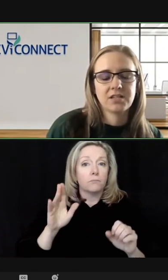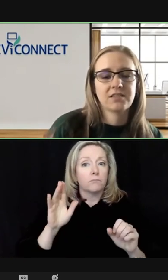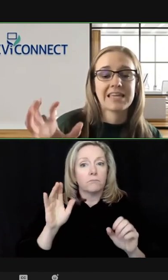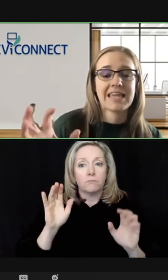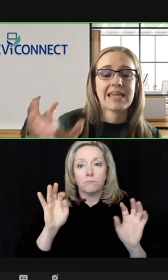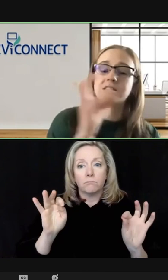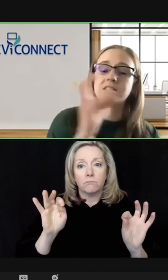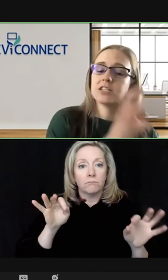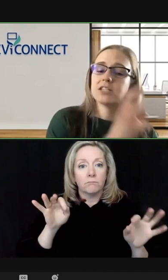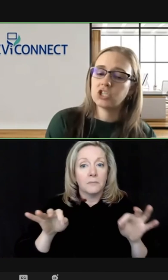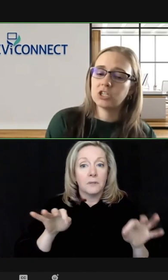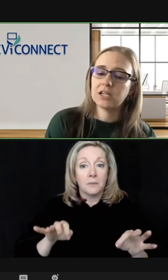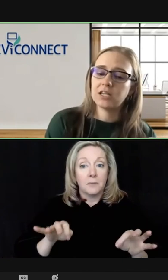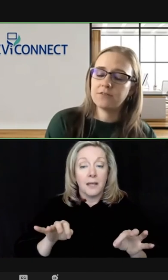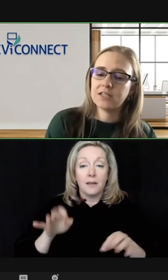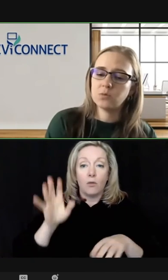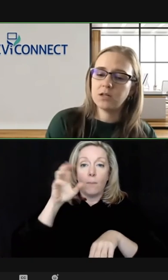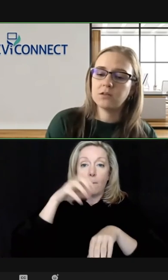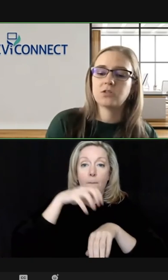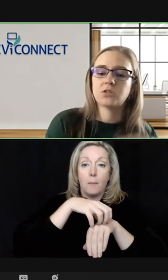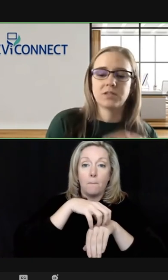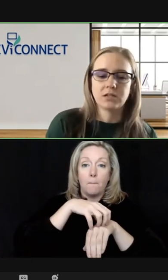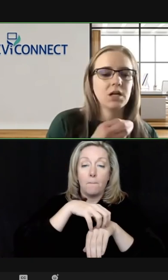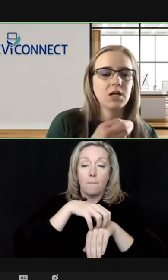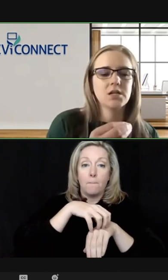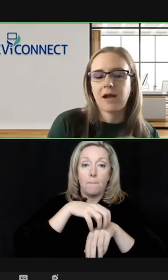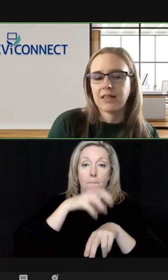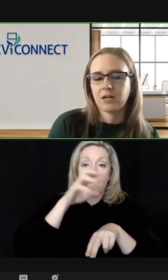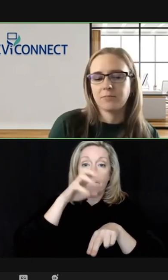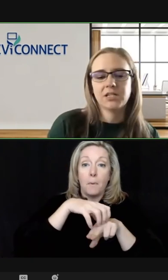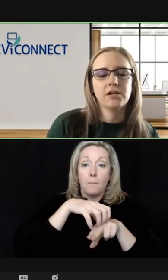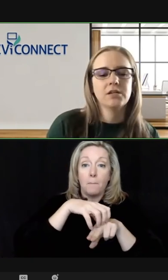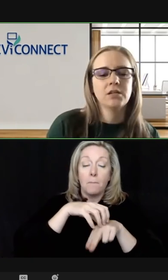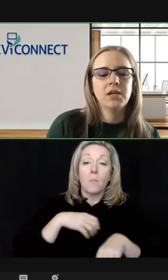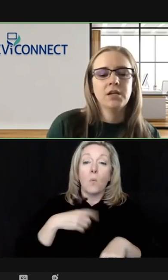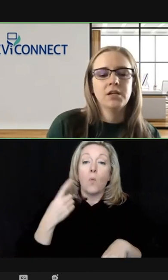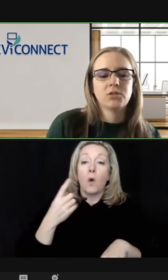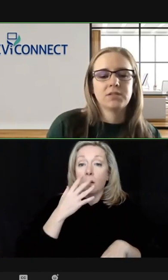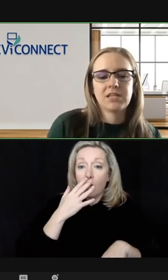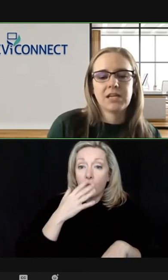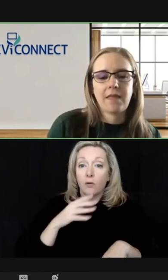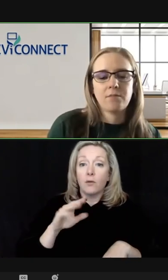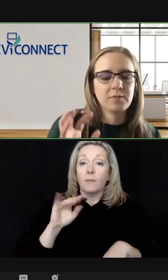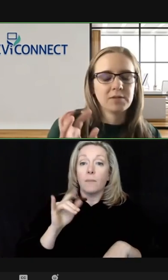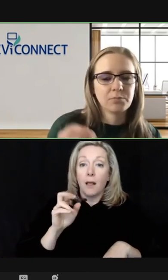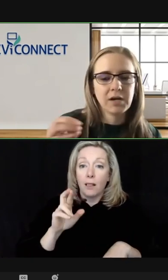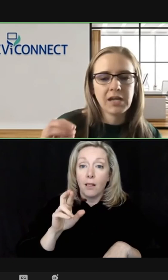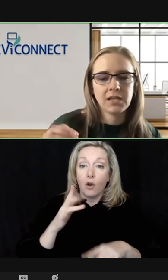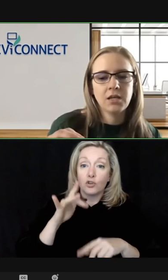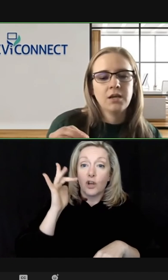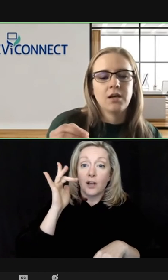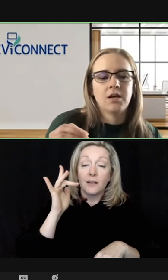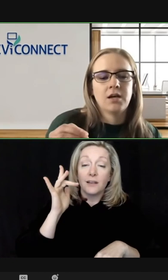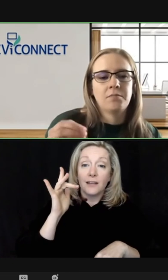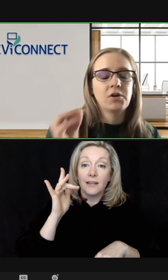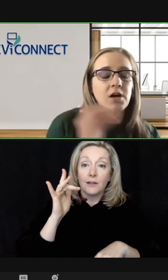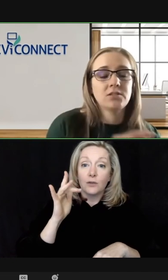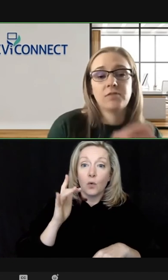the characteristic that gains their attention in phase 1. So single color, Mylar material. So it's imitating that movement to the